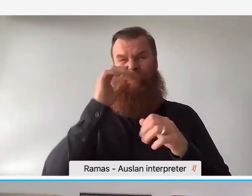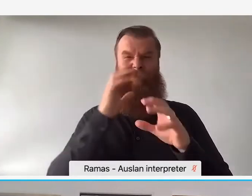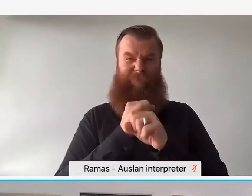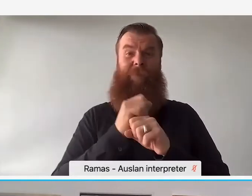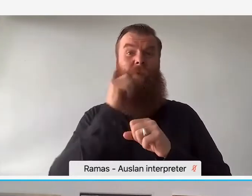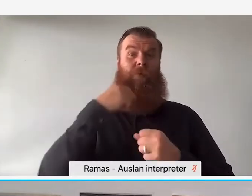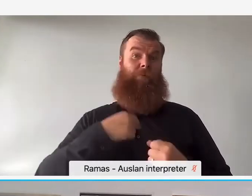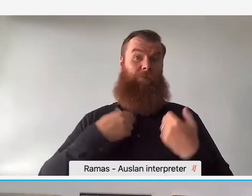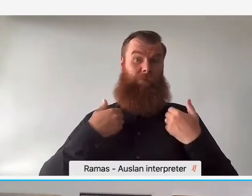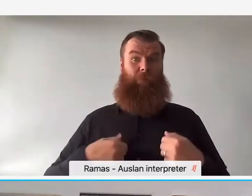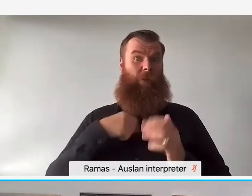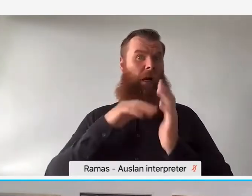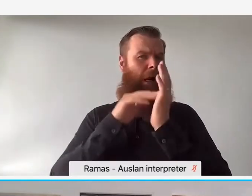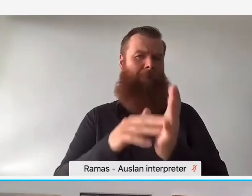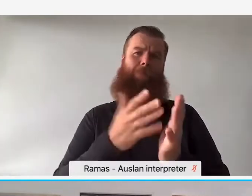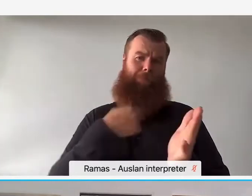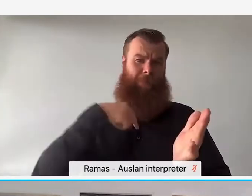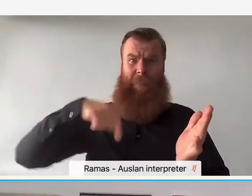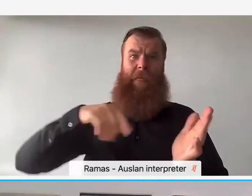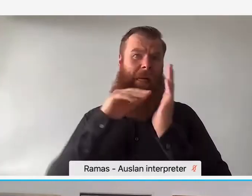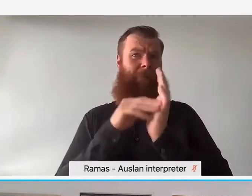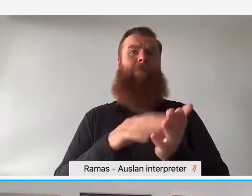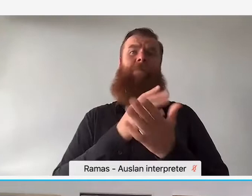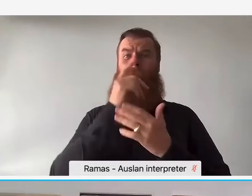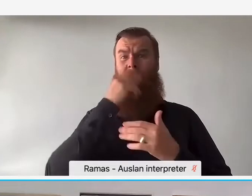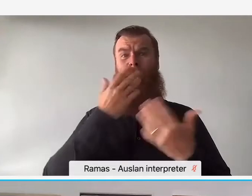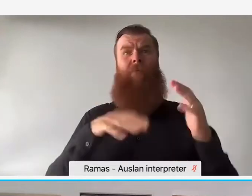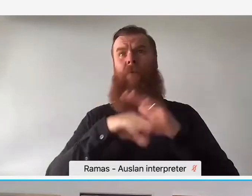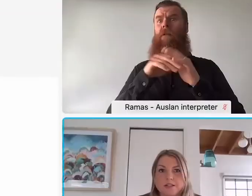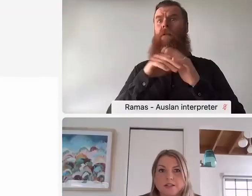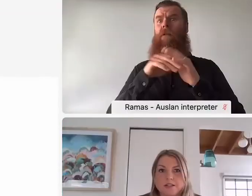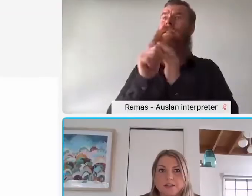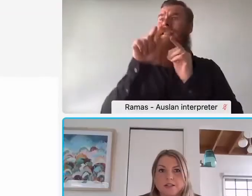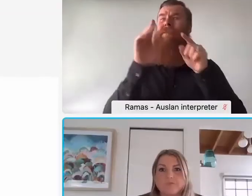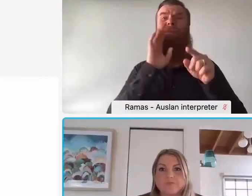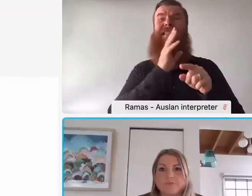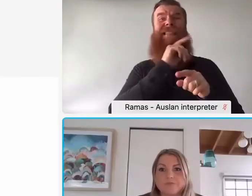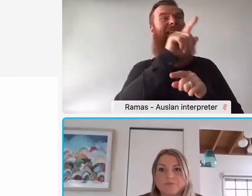and help fill those skill shortages. So thank you very much, and I'll hand back to Emma.